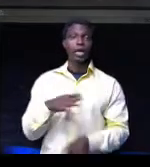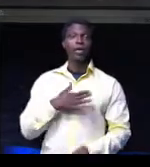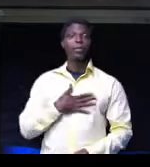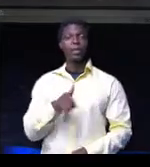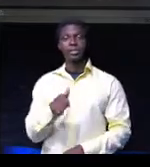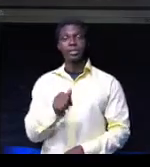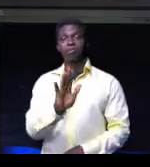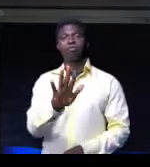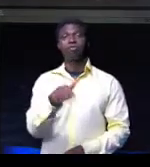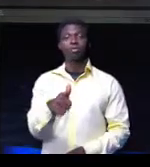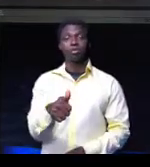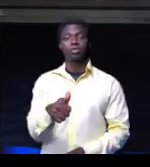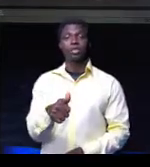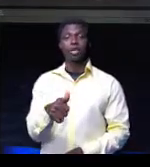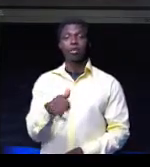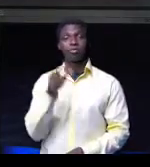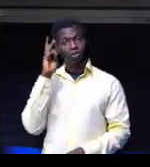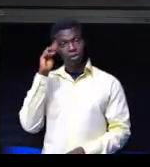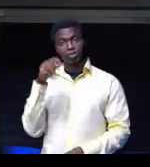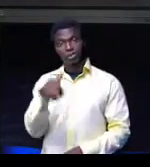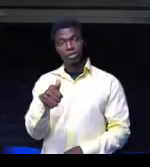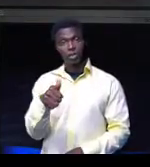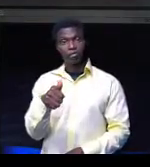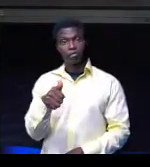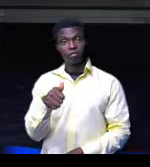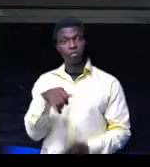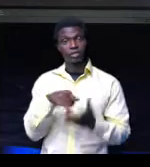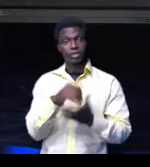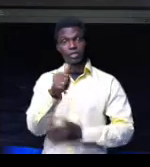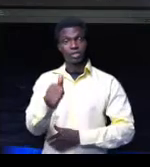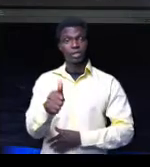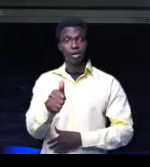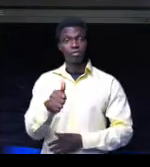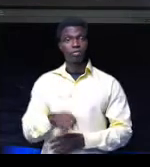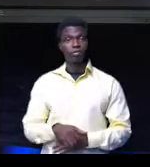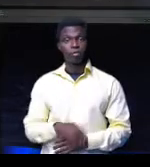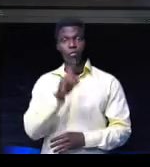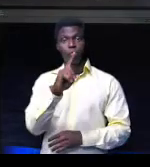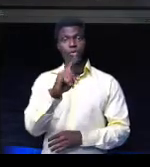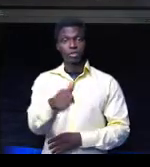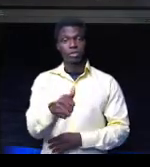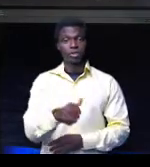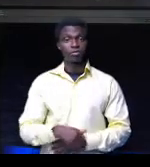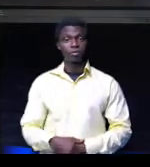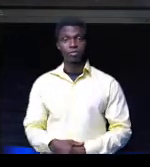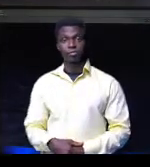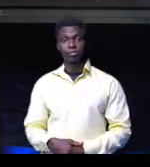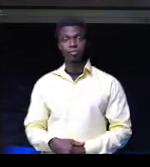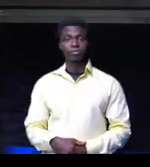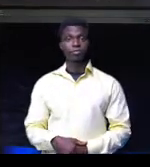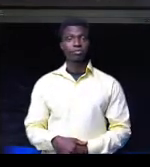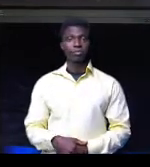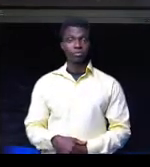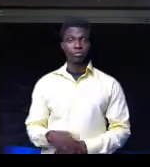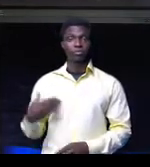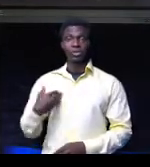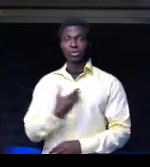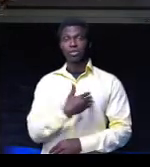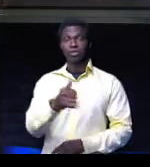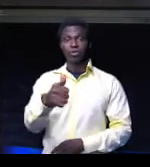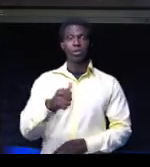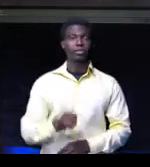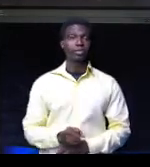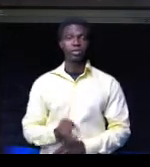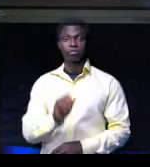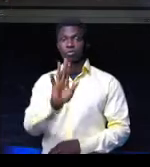myself, yourself, himself, itself, oneself,